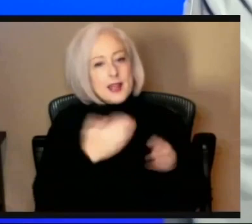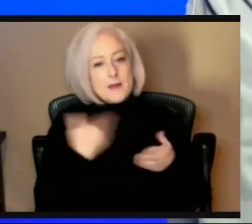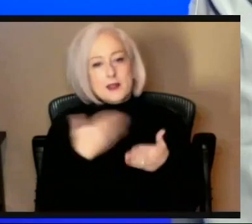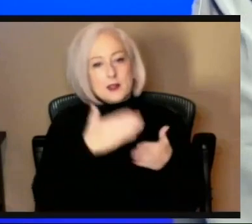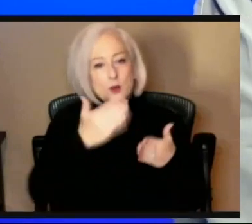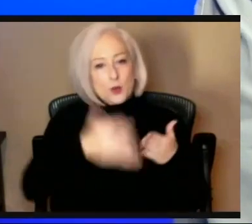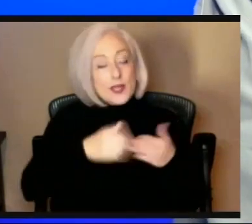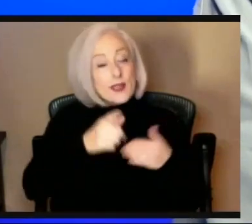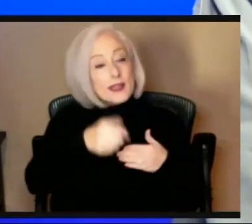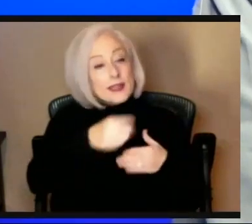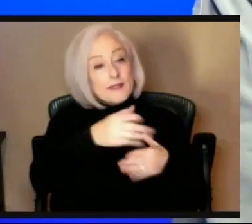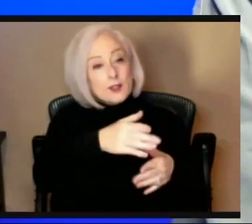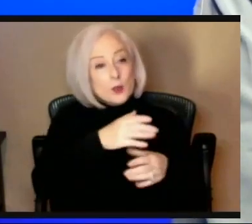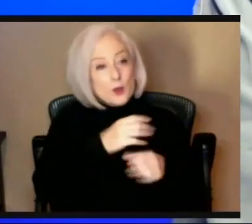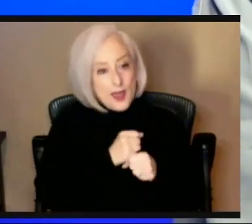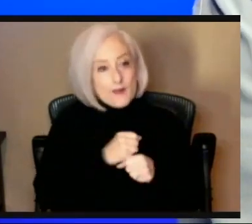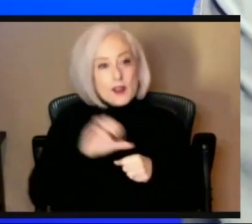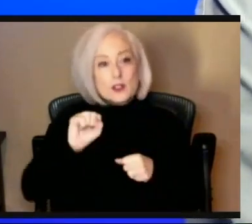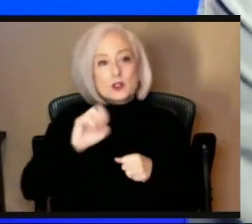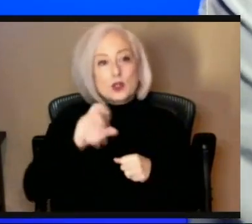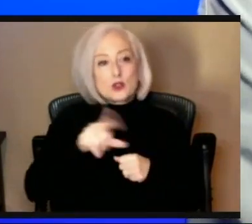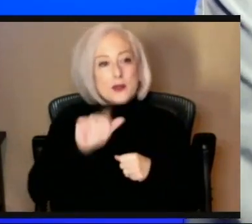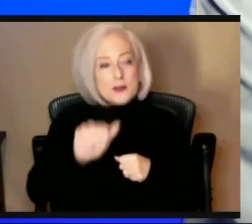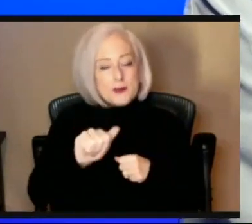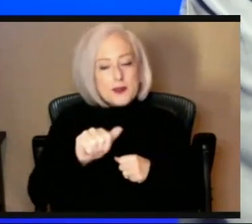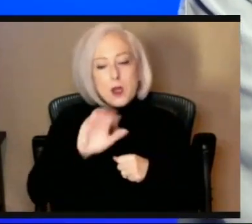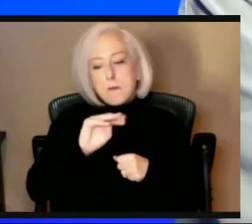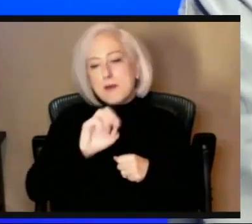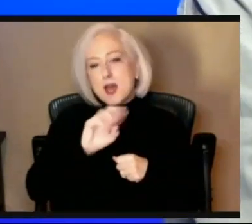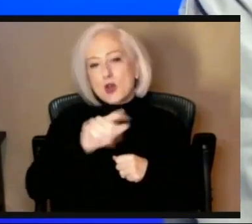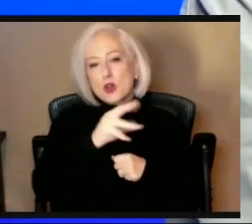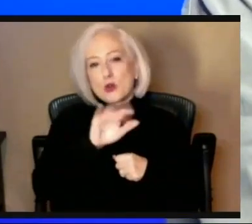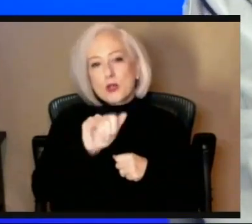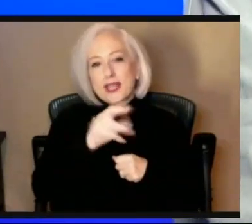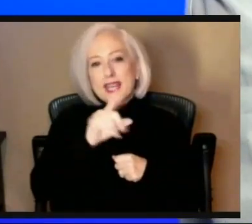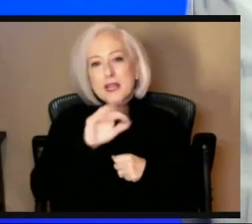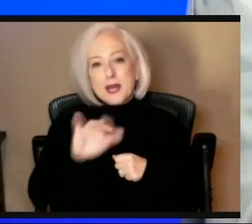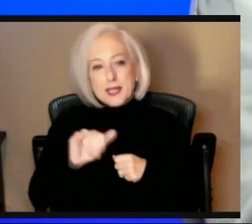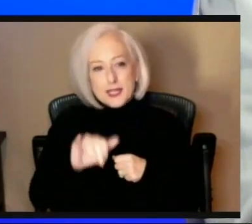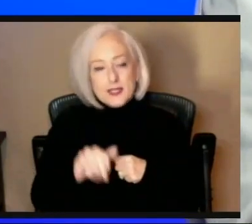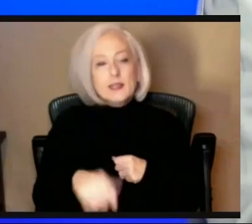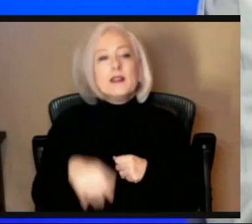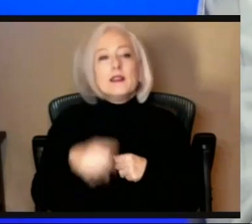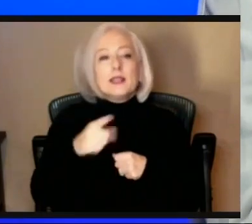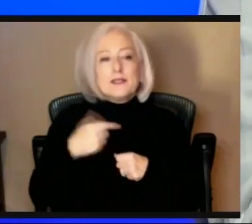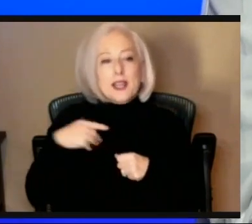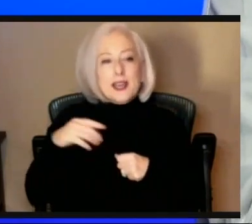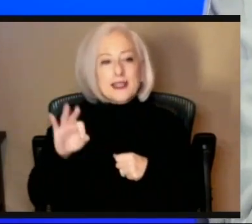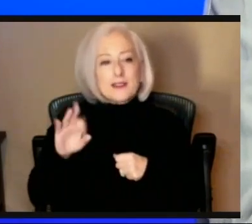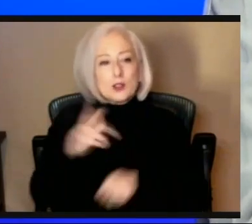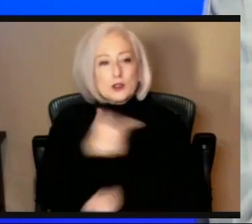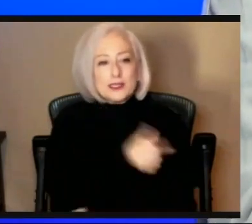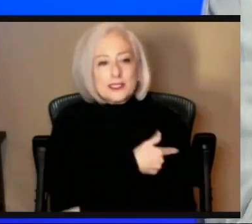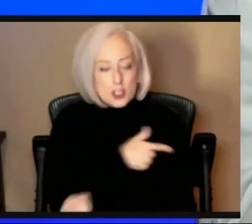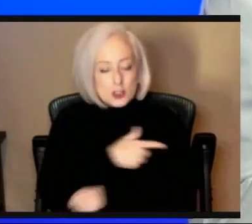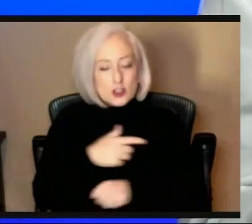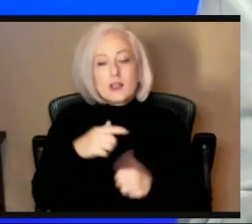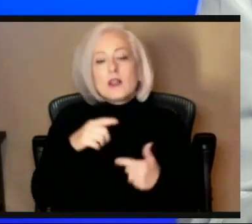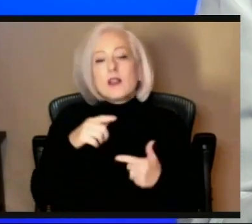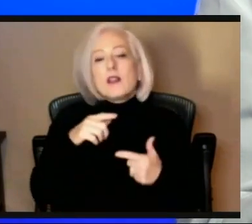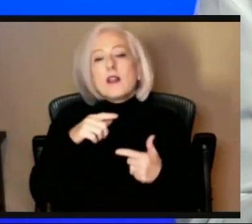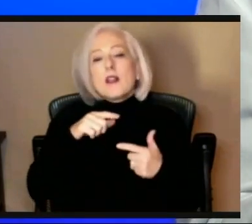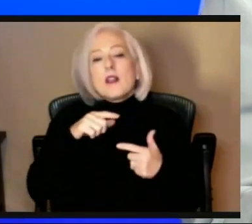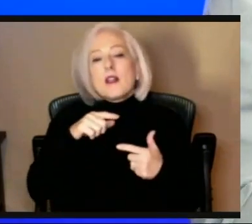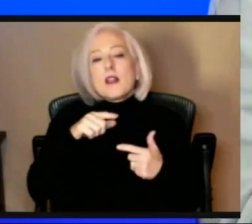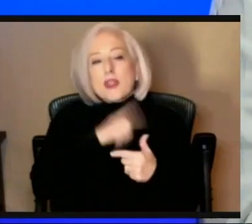gotten sotrovimab or a monoclonal antibody, that's great. But if you got Evusheld, which is the injection, the dosing for